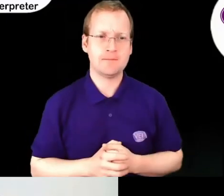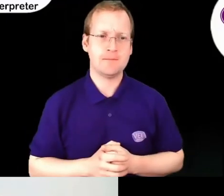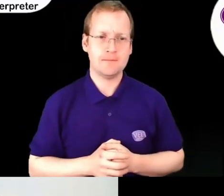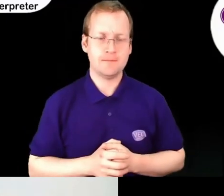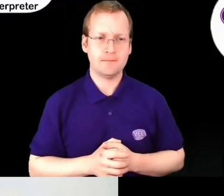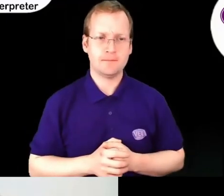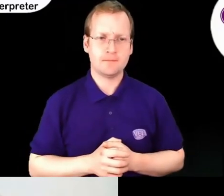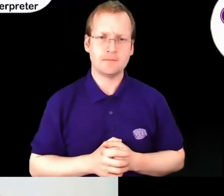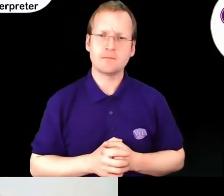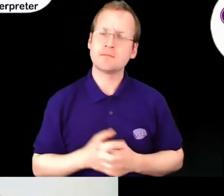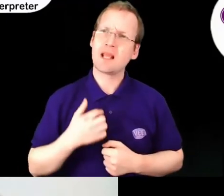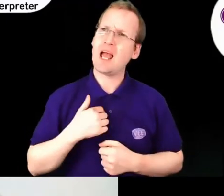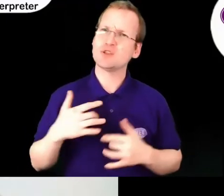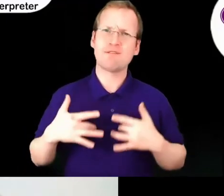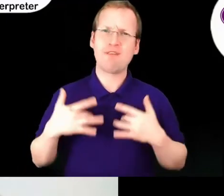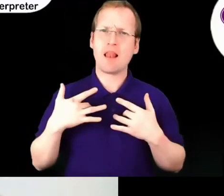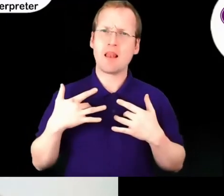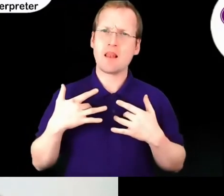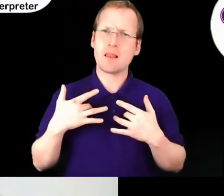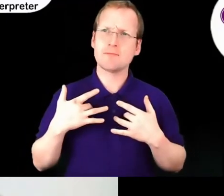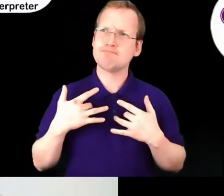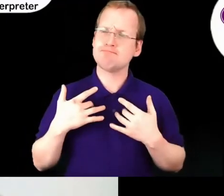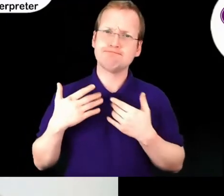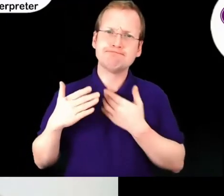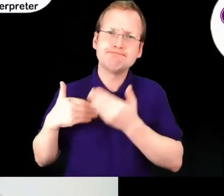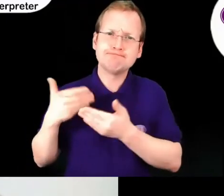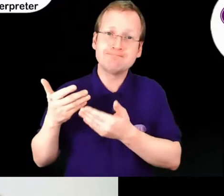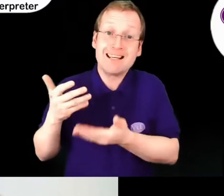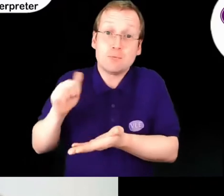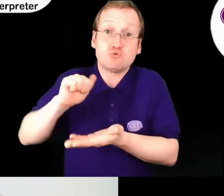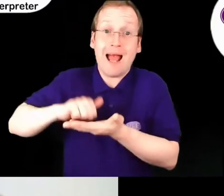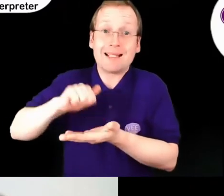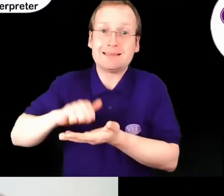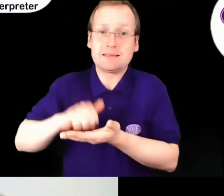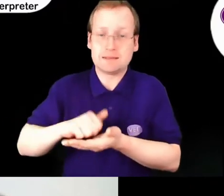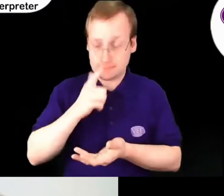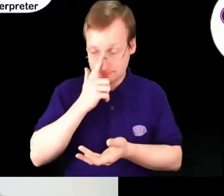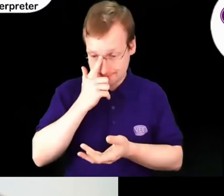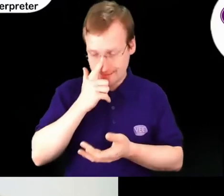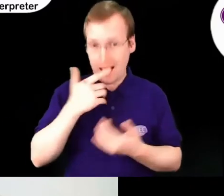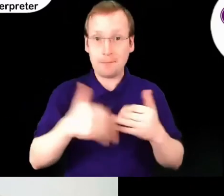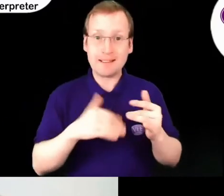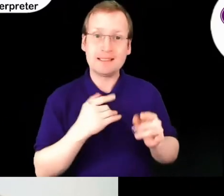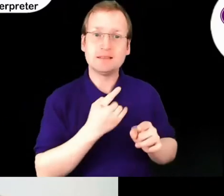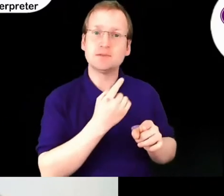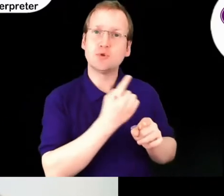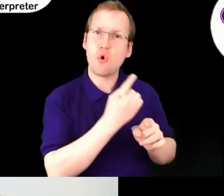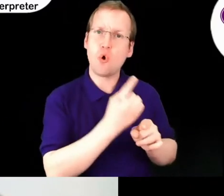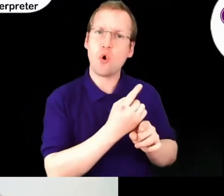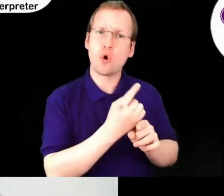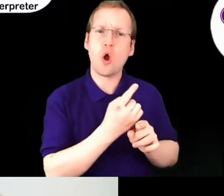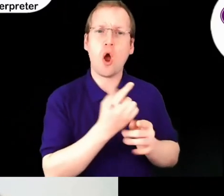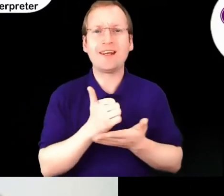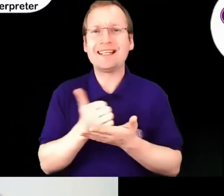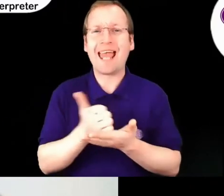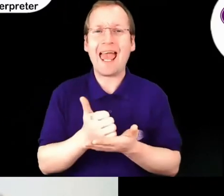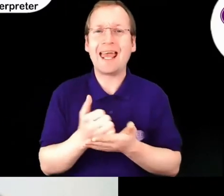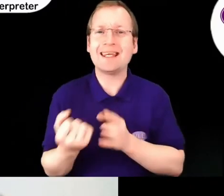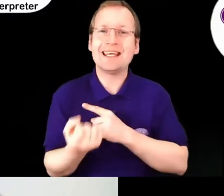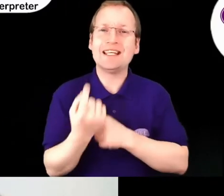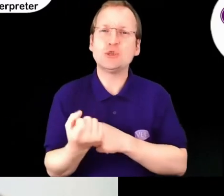You know, I just felt the time was right. I had no difficulty about that. I'd already spoken on gay issues in